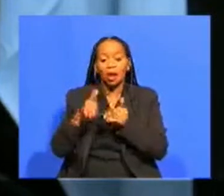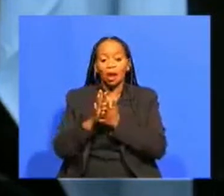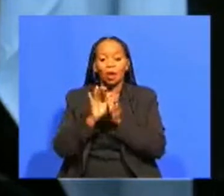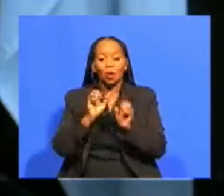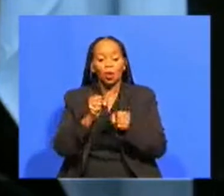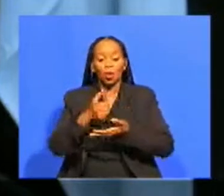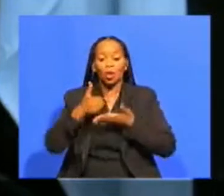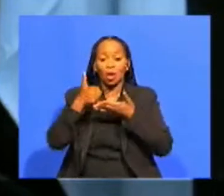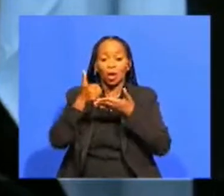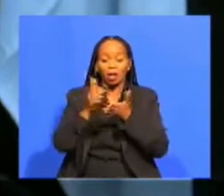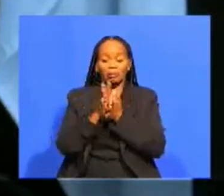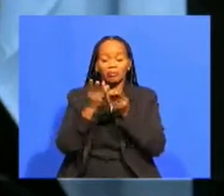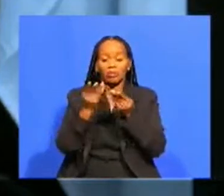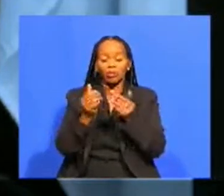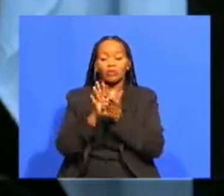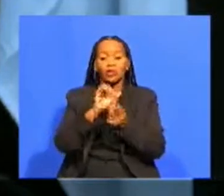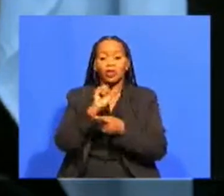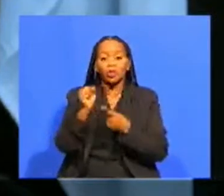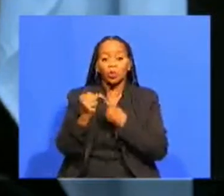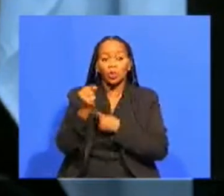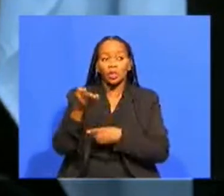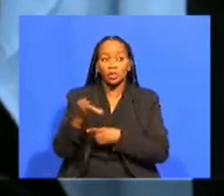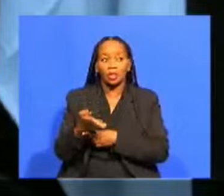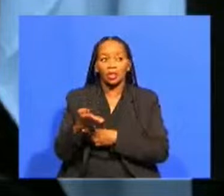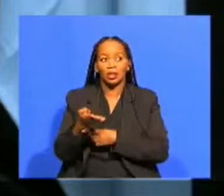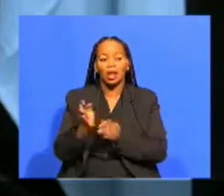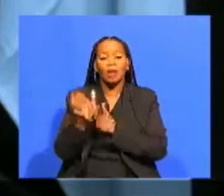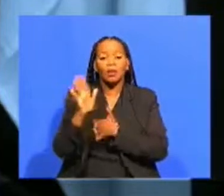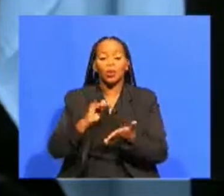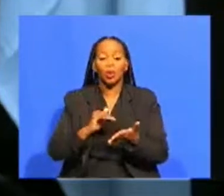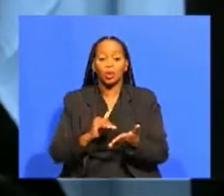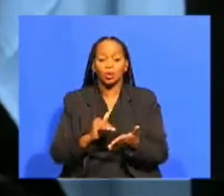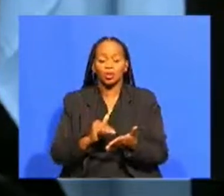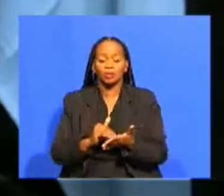with the situation here. But the bottom line, and also